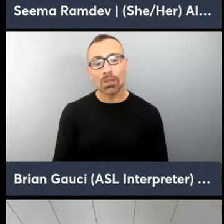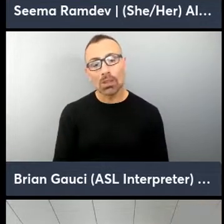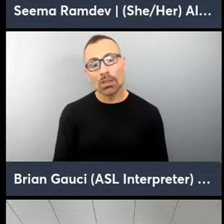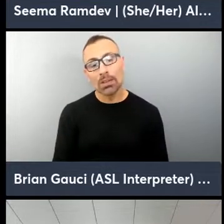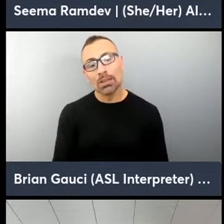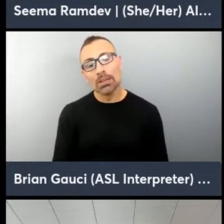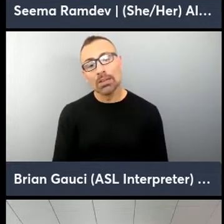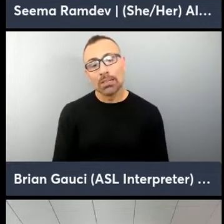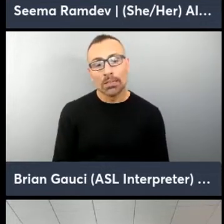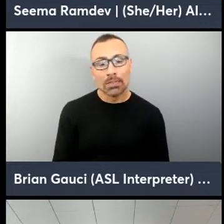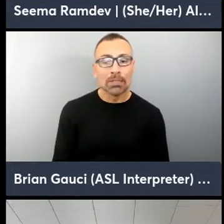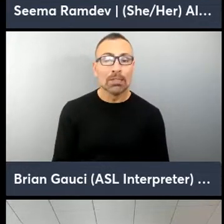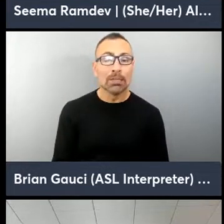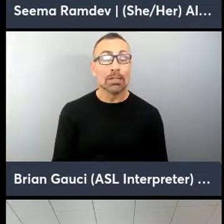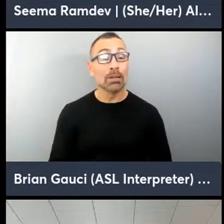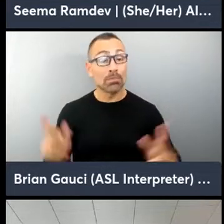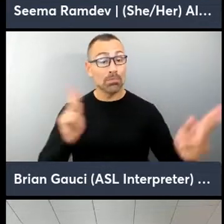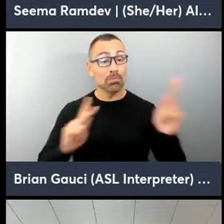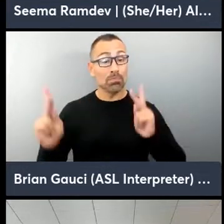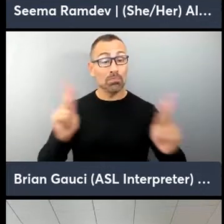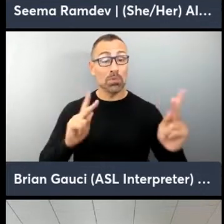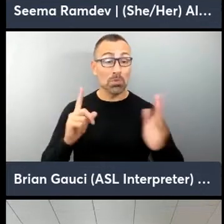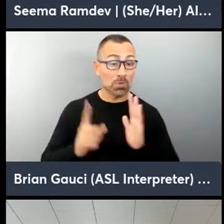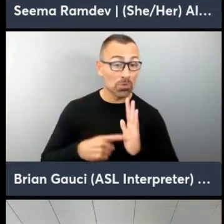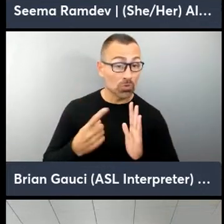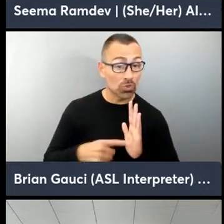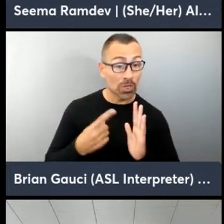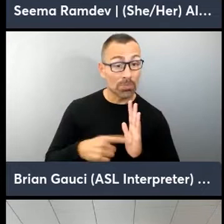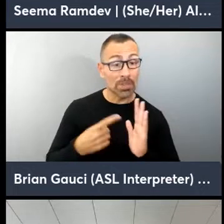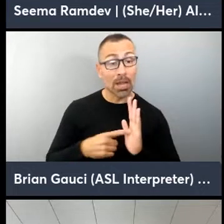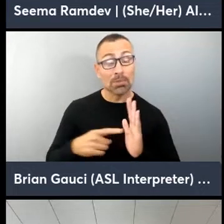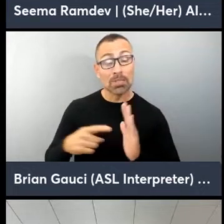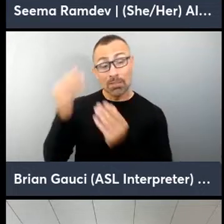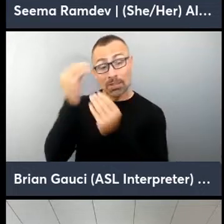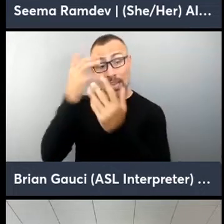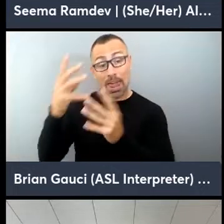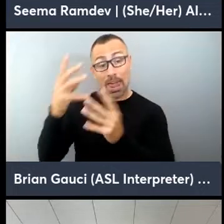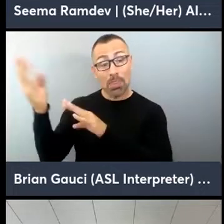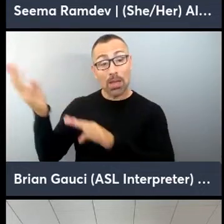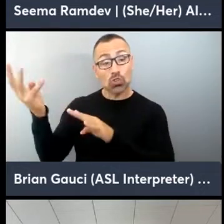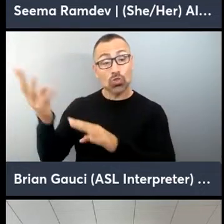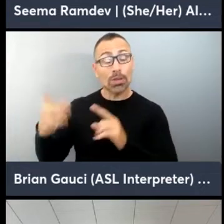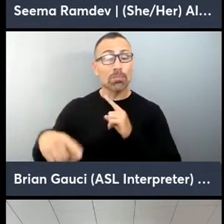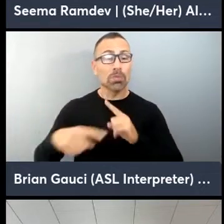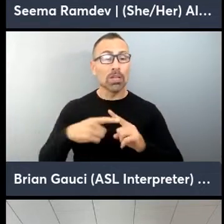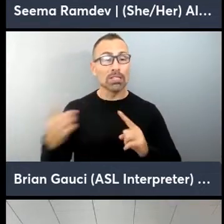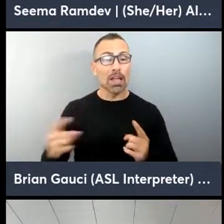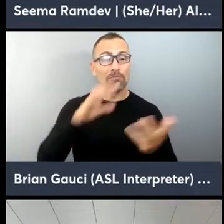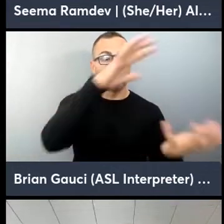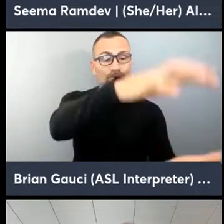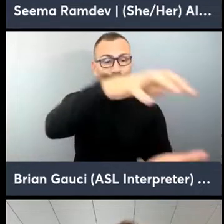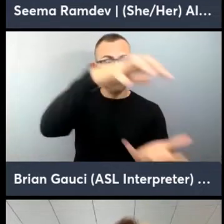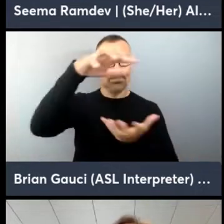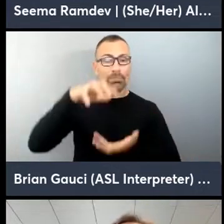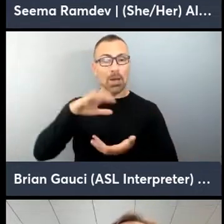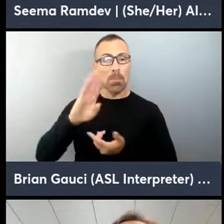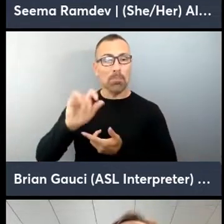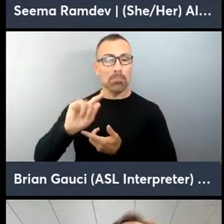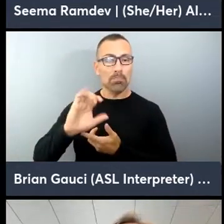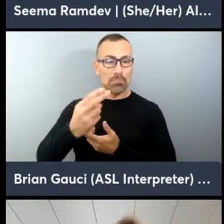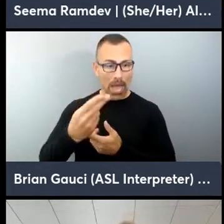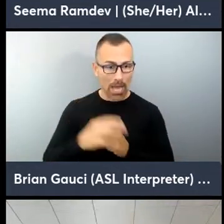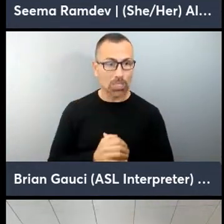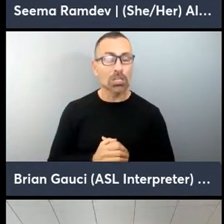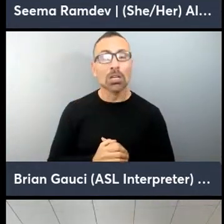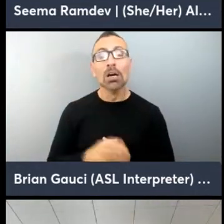people often have streaming data sources as well as batch data sources that come into Feature Store. Another component is a